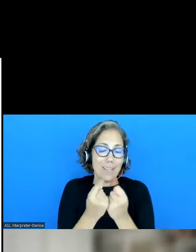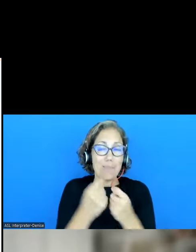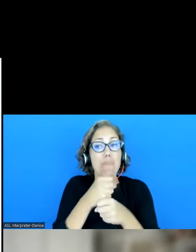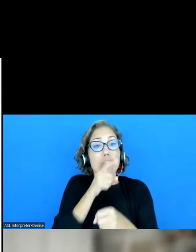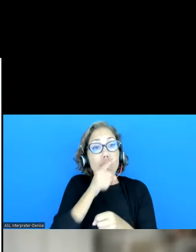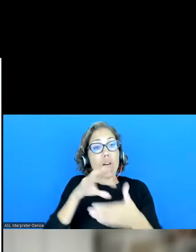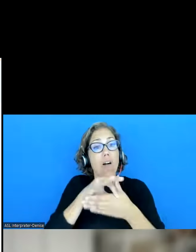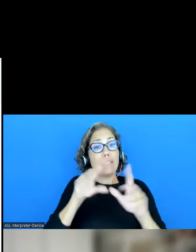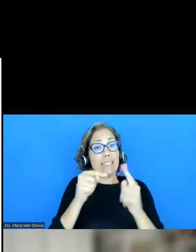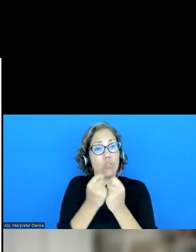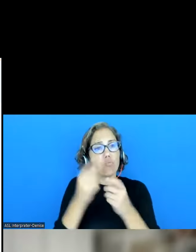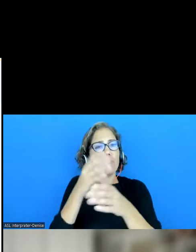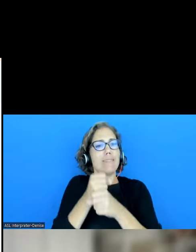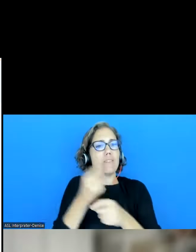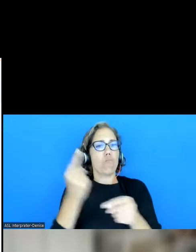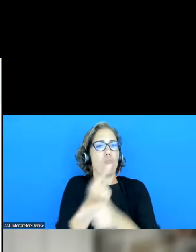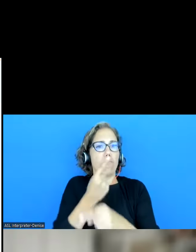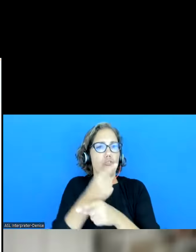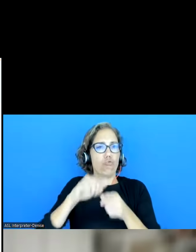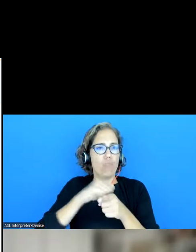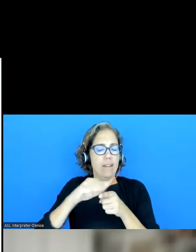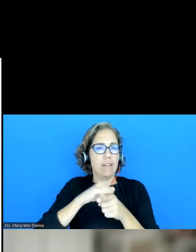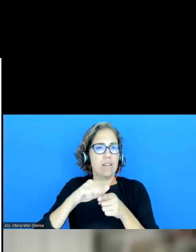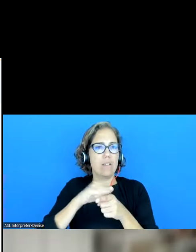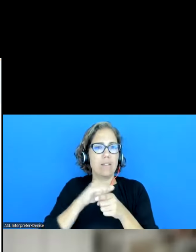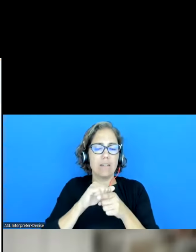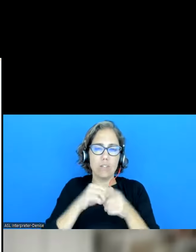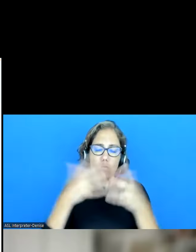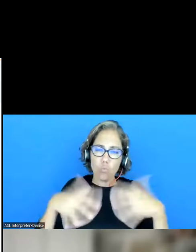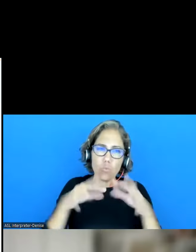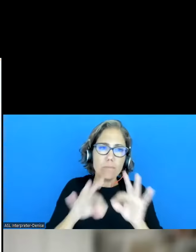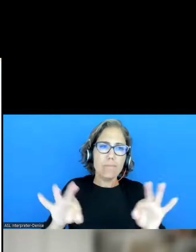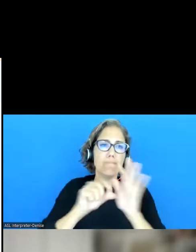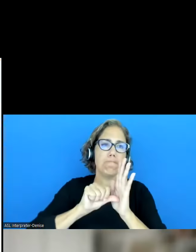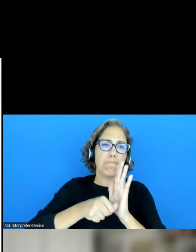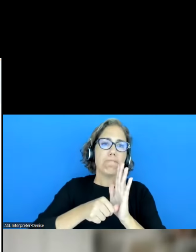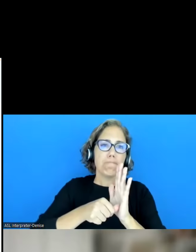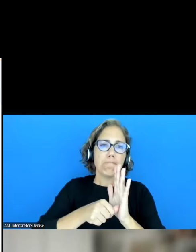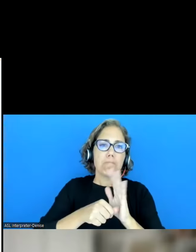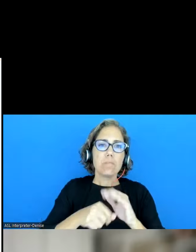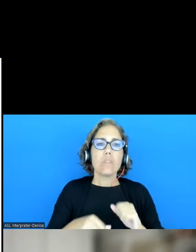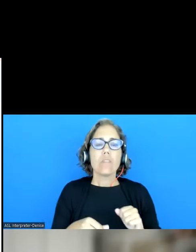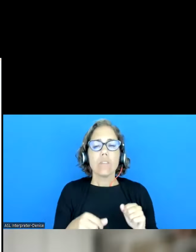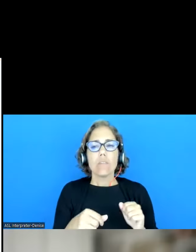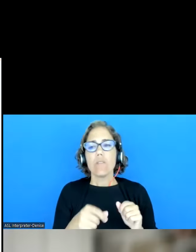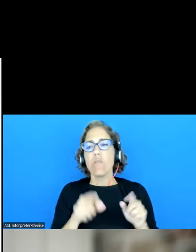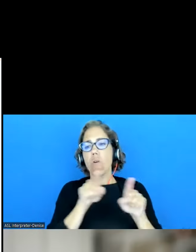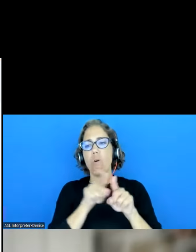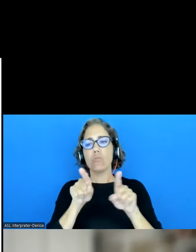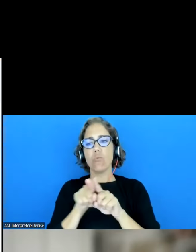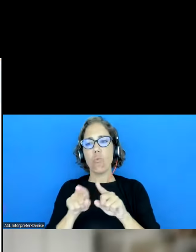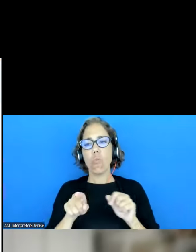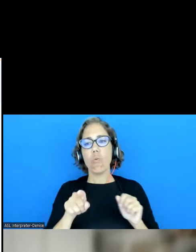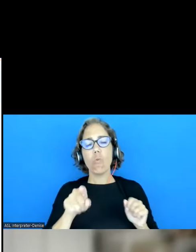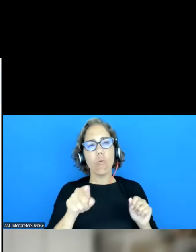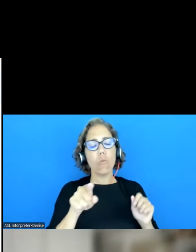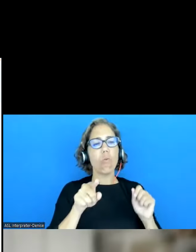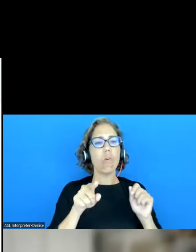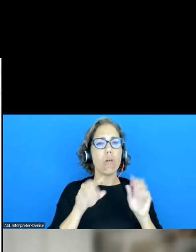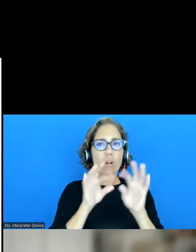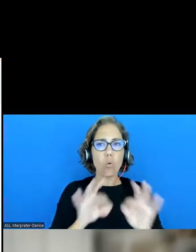receive the proper training is crucial. And also, it is crucial